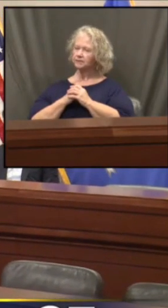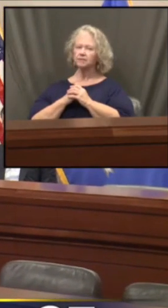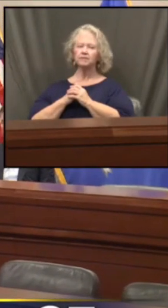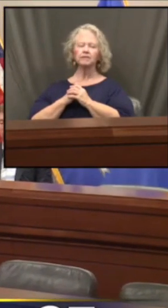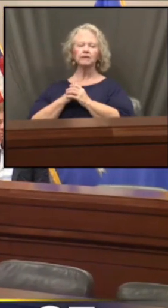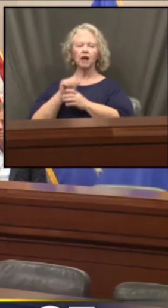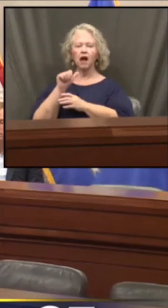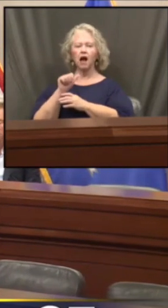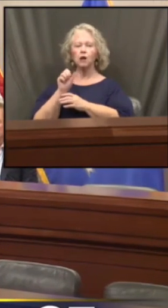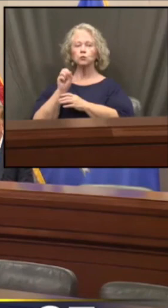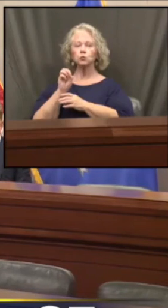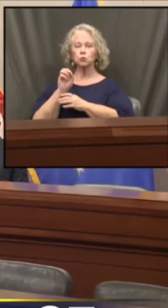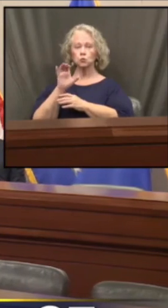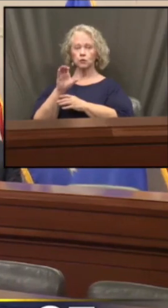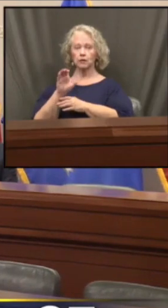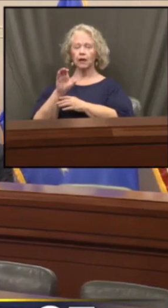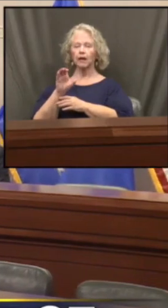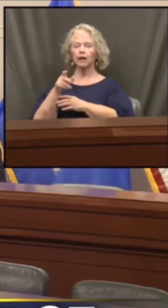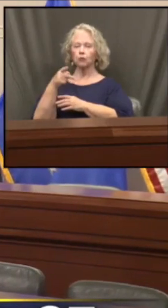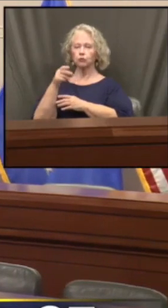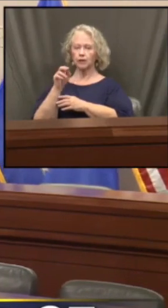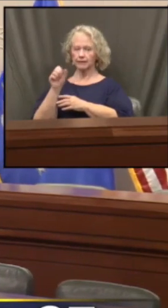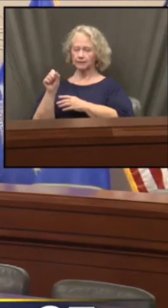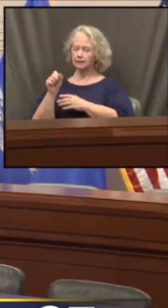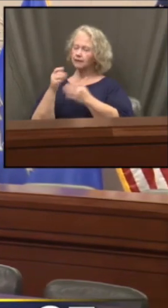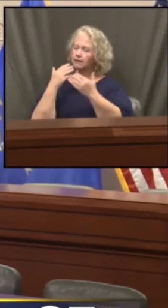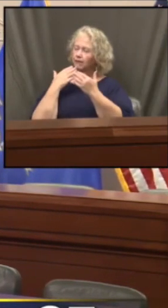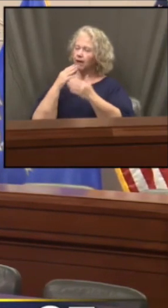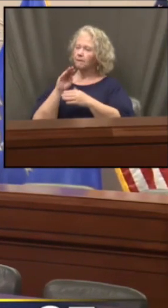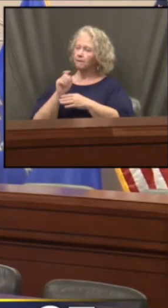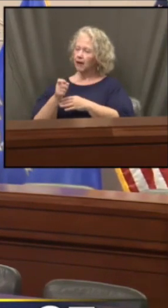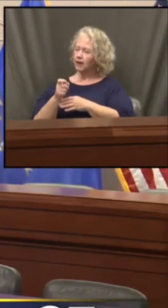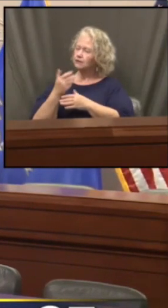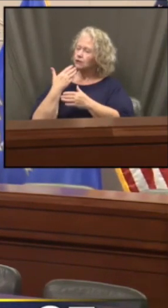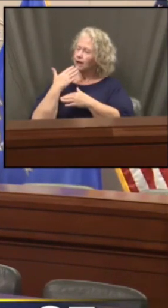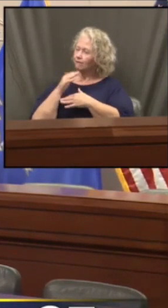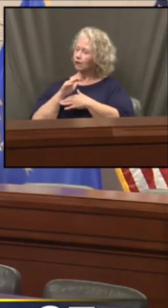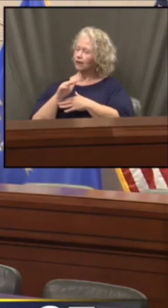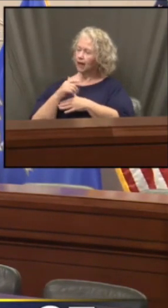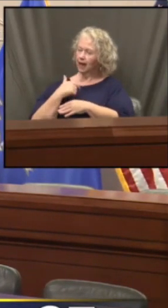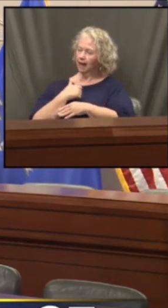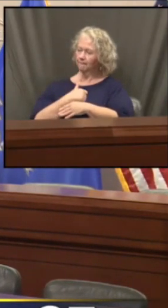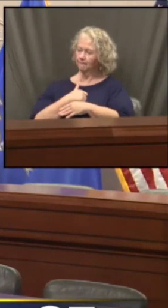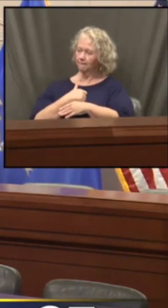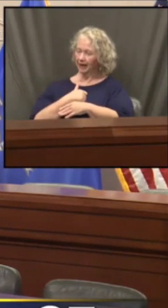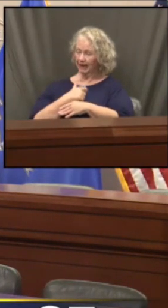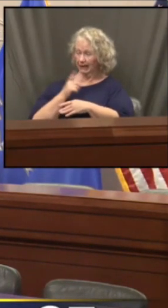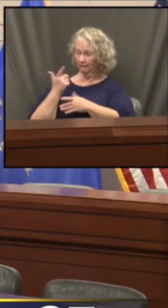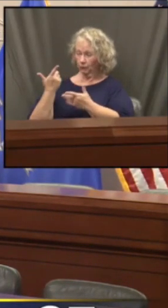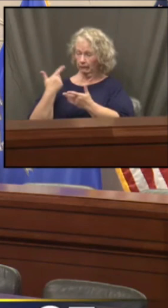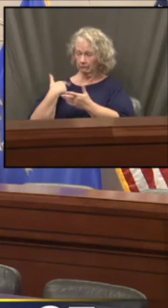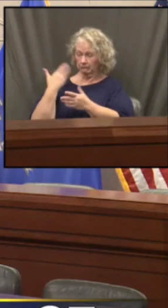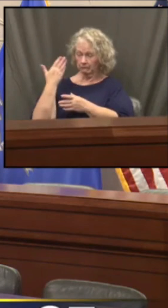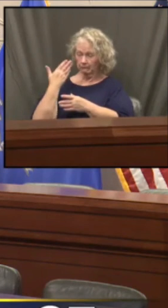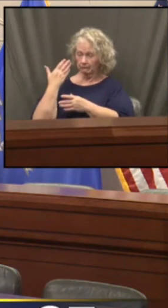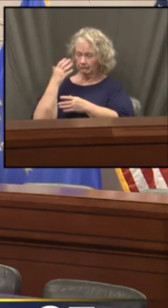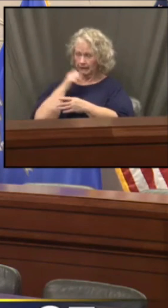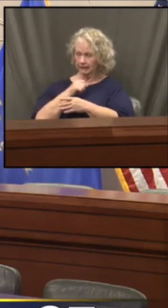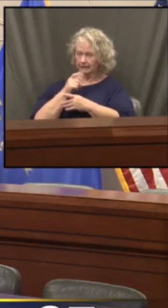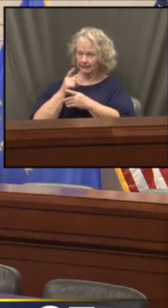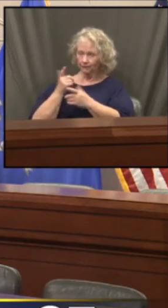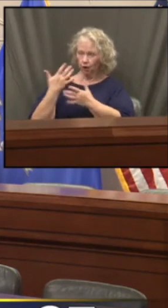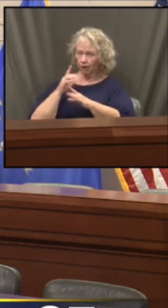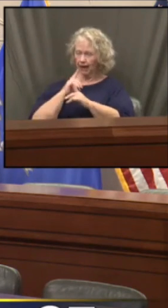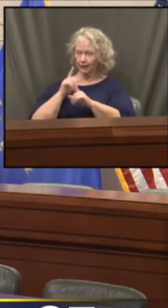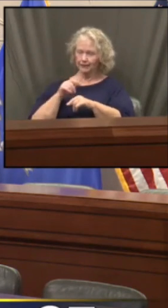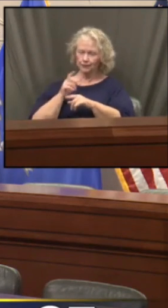The Associated Press. Thanks, Max. Good afternoon, everyone. I apologize if you answered this. It's honestly difficult to hear